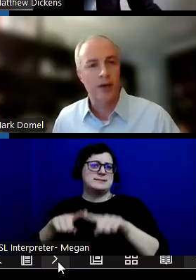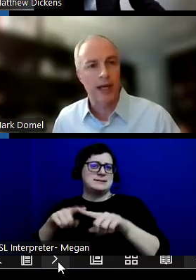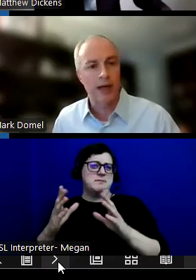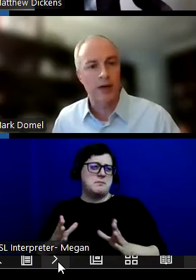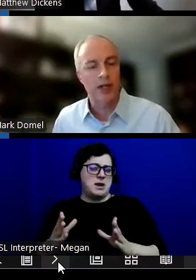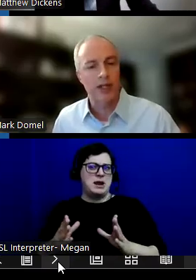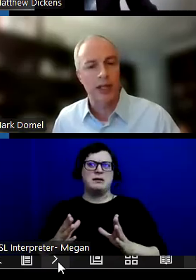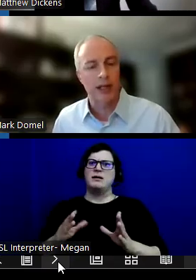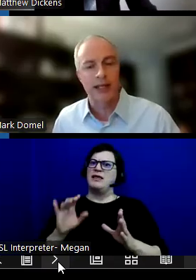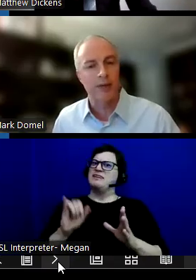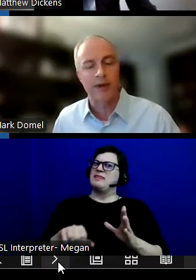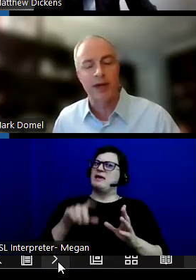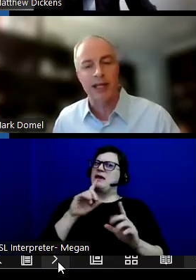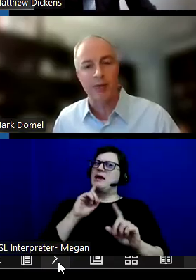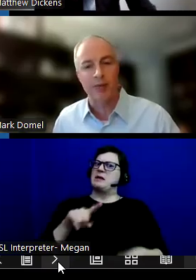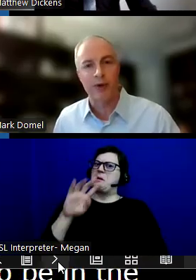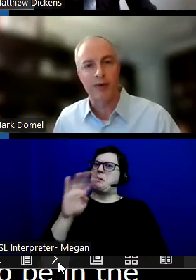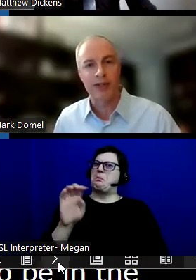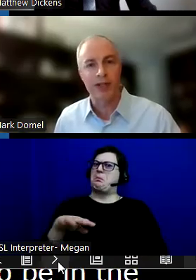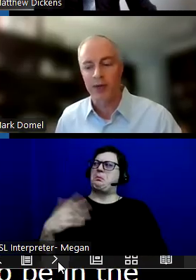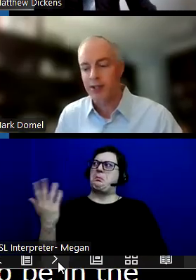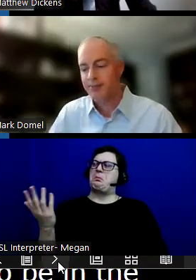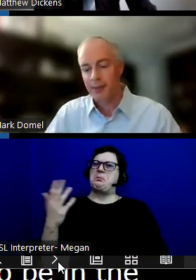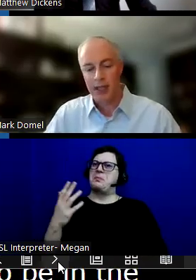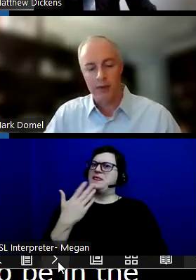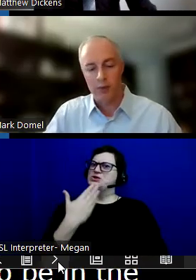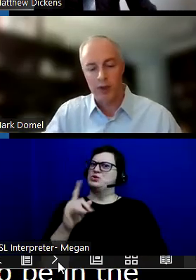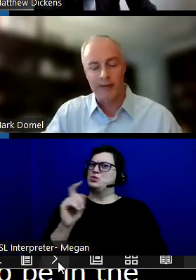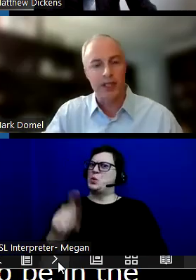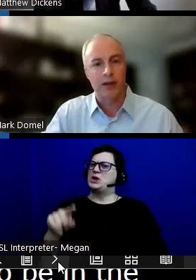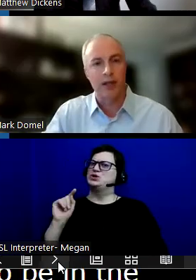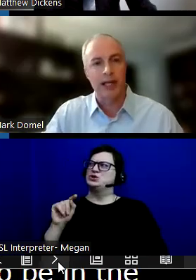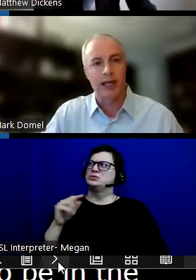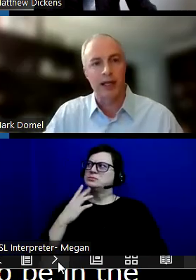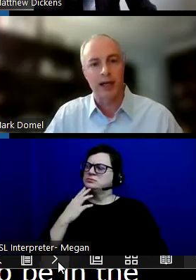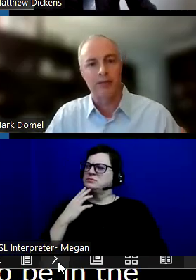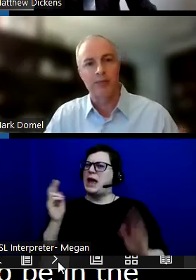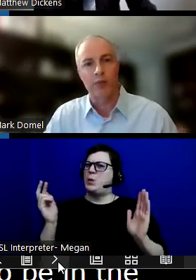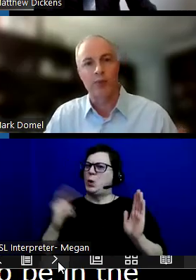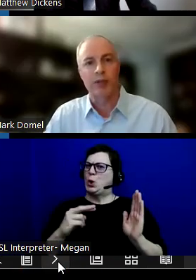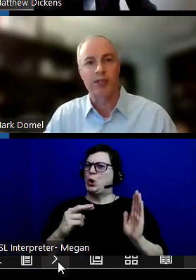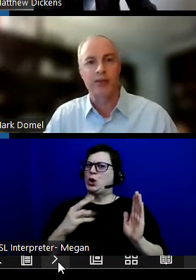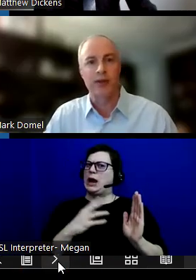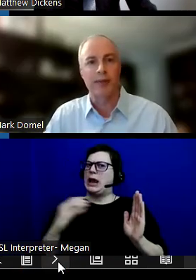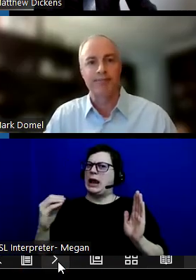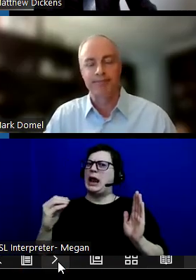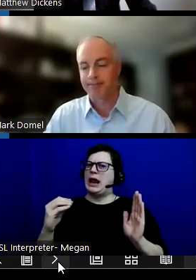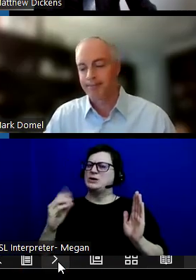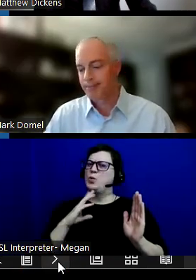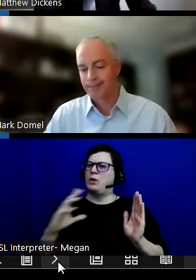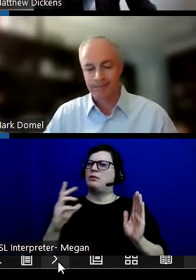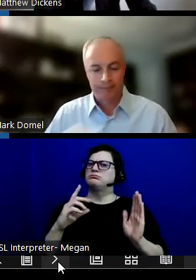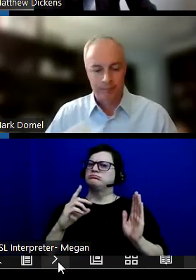I don't know that question either. That we've never had that one before. That's a good question. We'll have to look at that and we'll publish an answer on that.